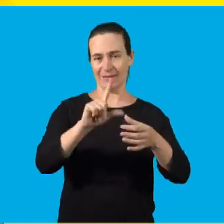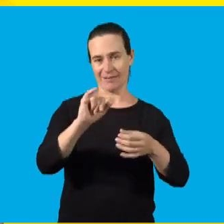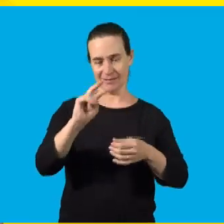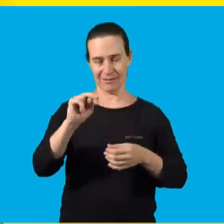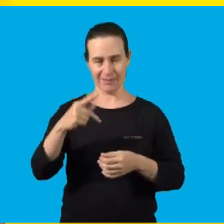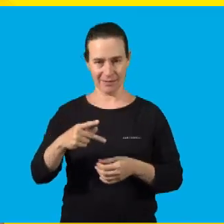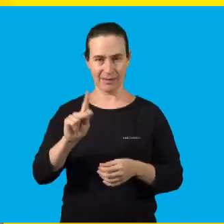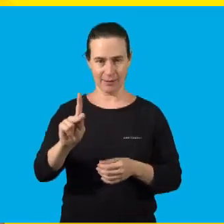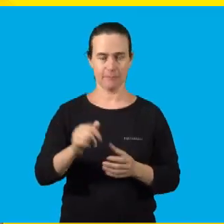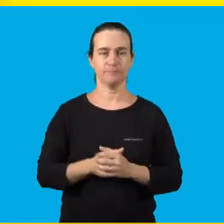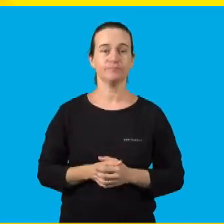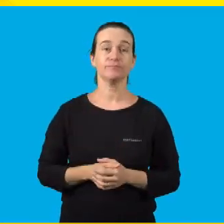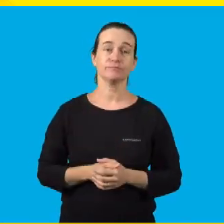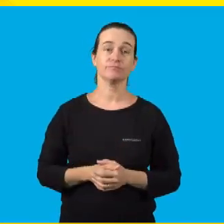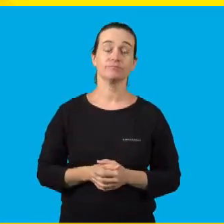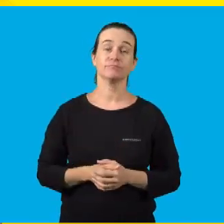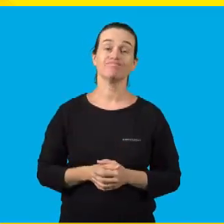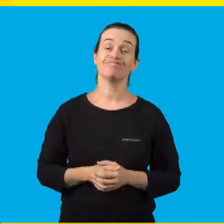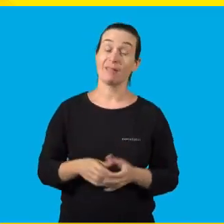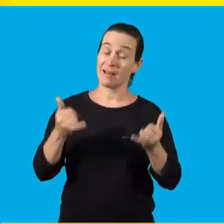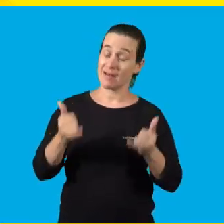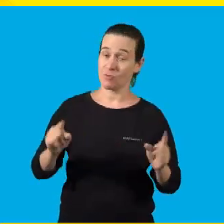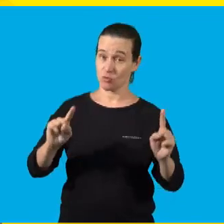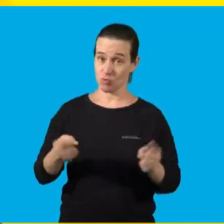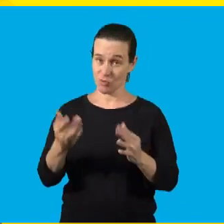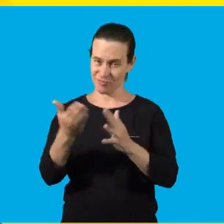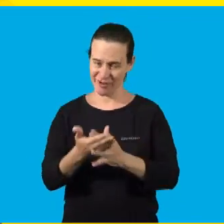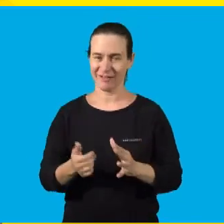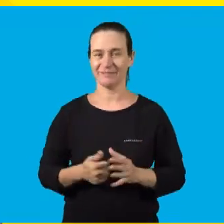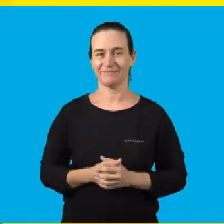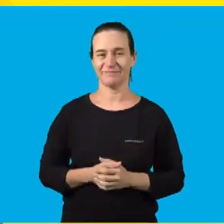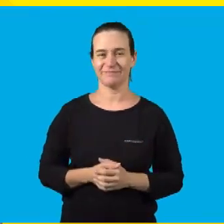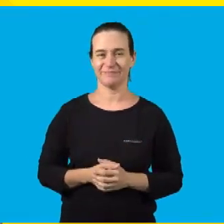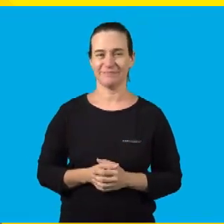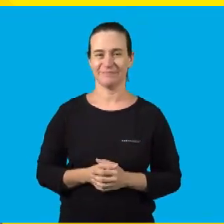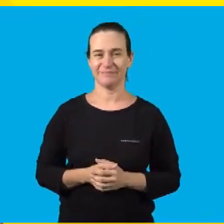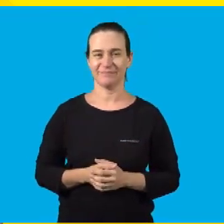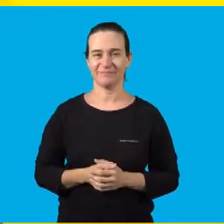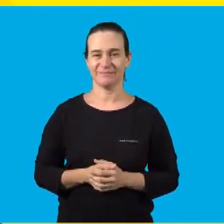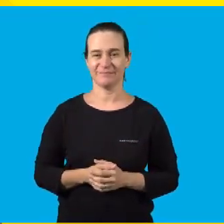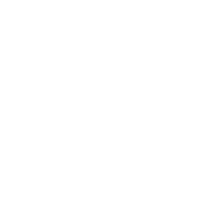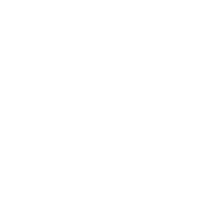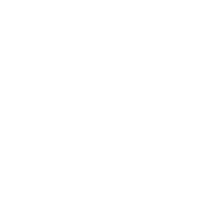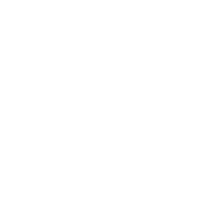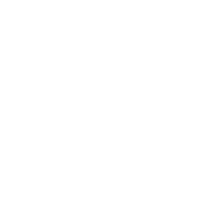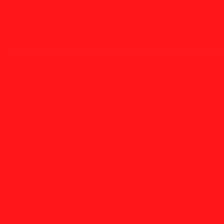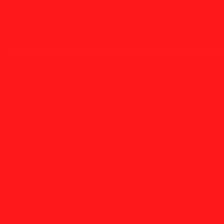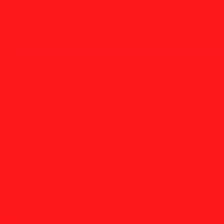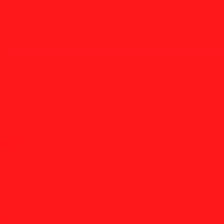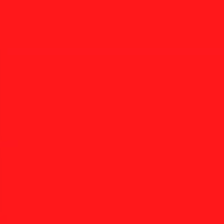Now, before we continue with Salem witch trials in the Crucible, let's take a quick commercial break.